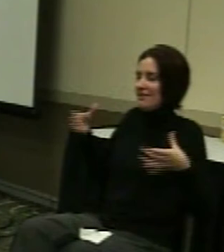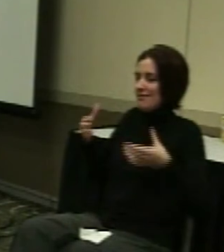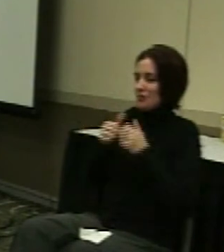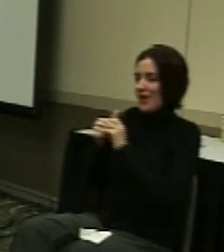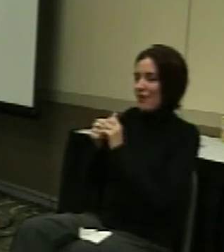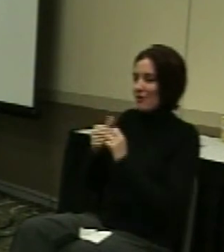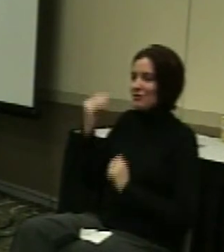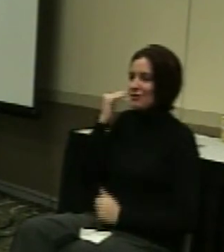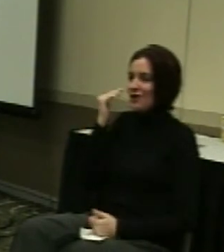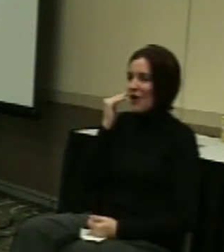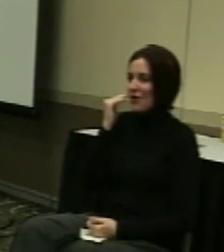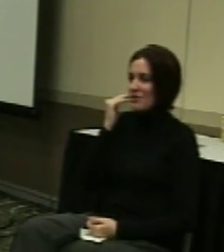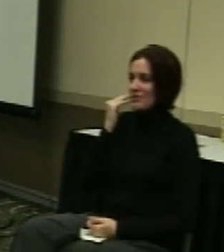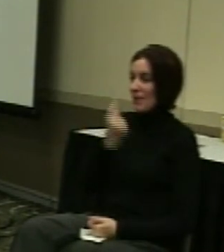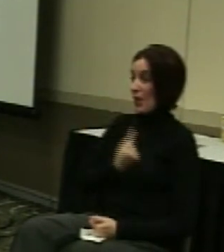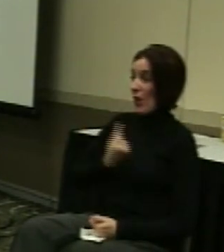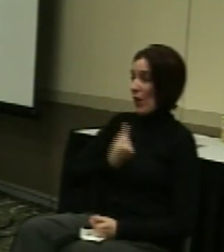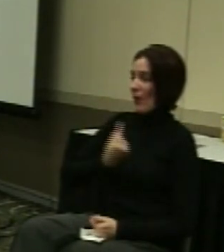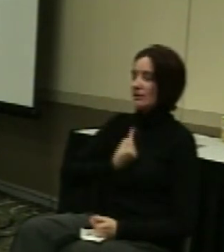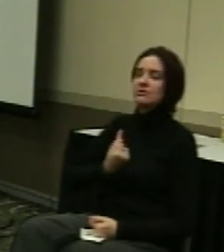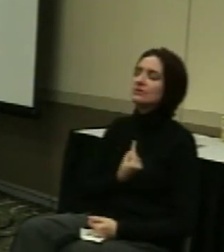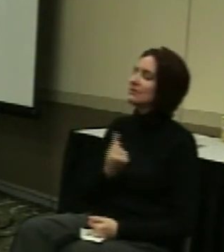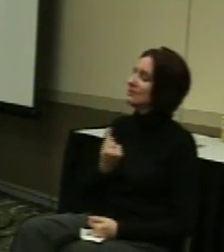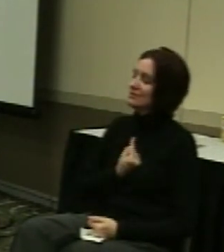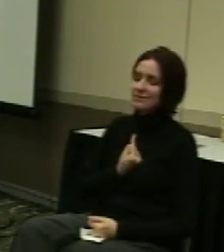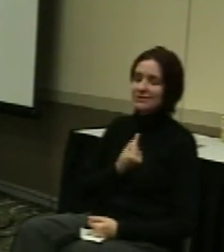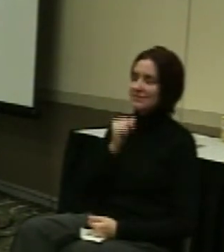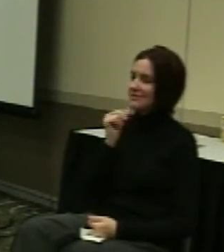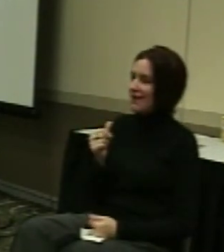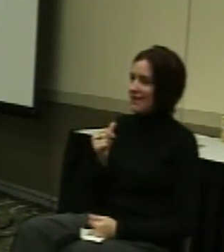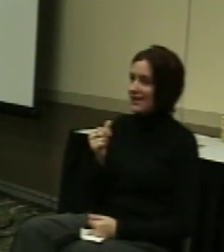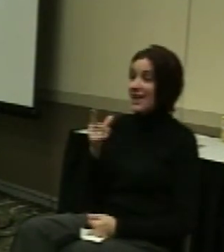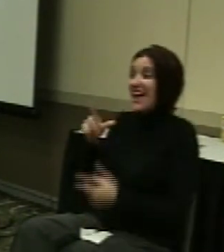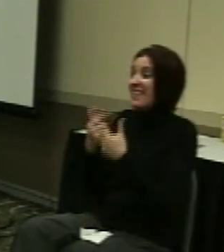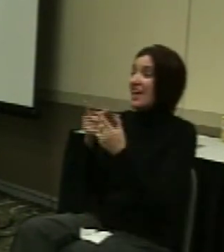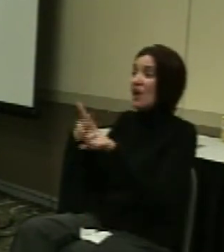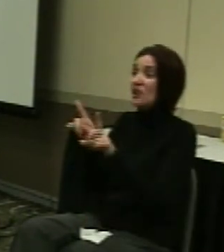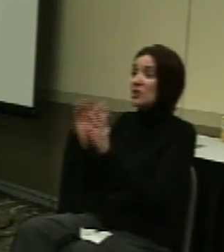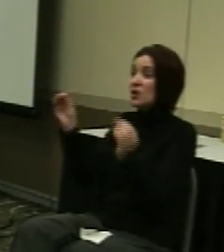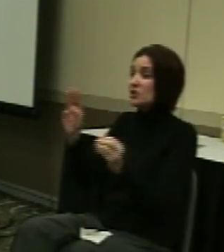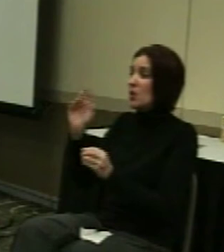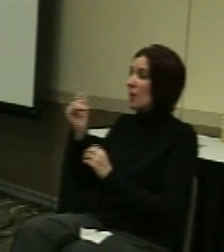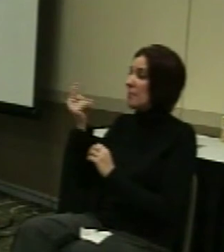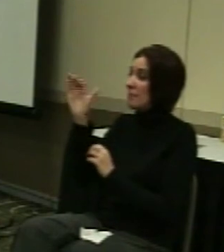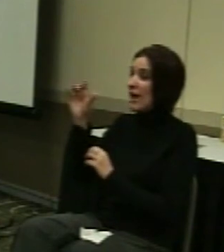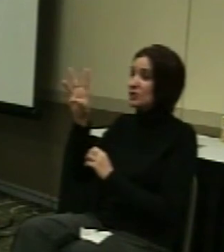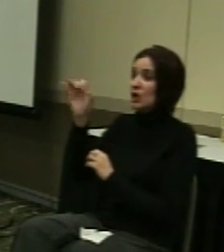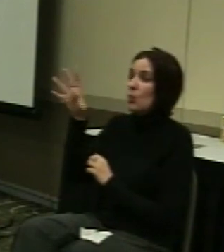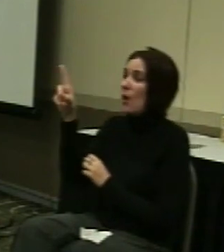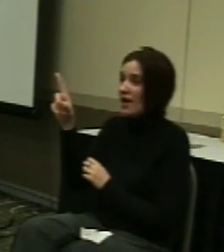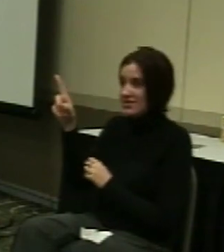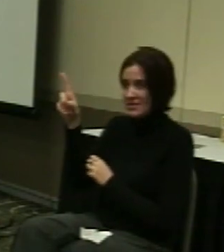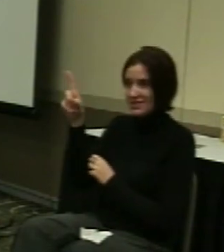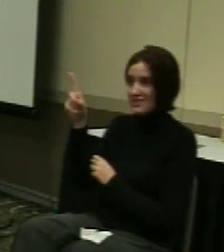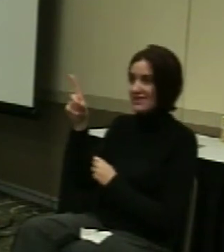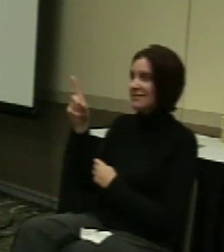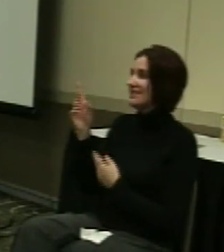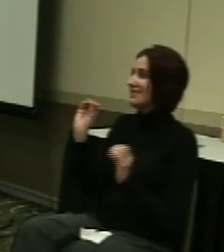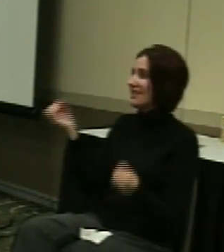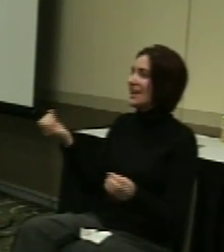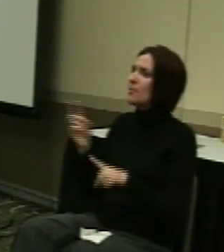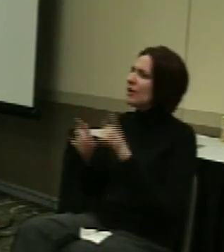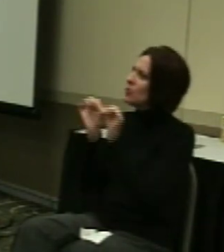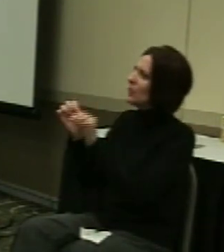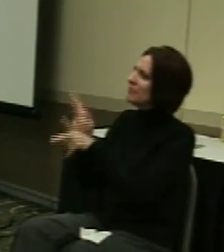to know that, there is no magic wand out there. The kinds of... You keep looking and you keep thinking